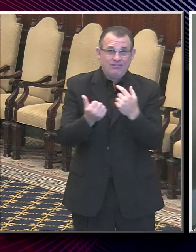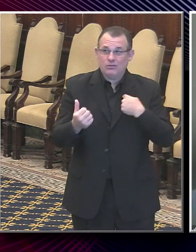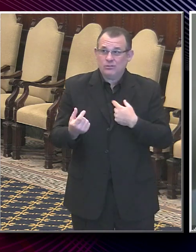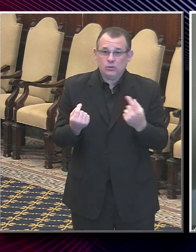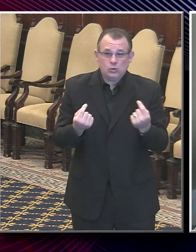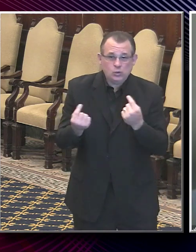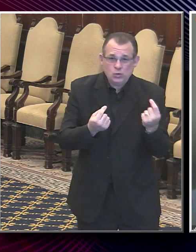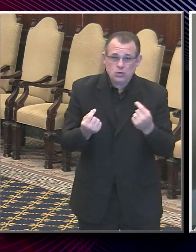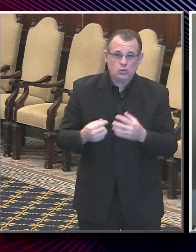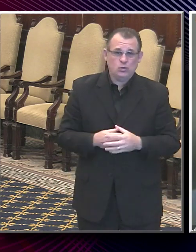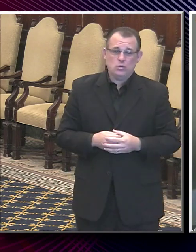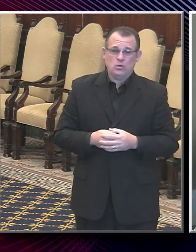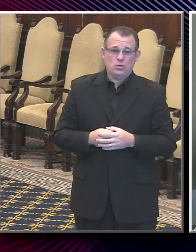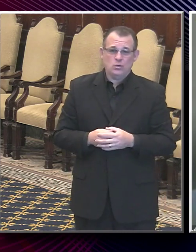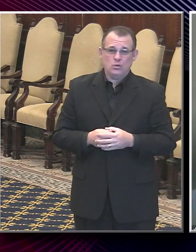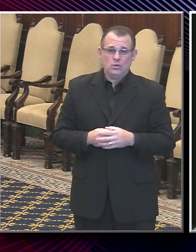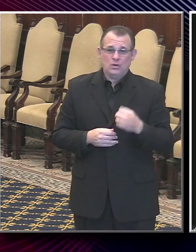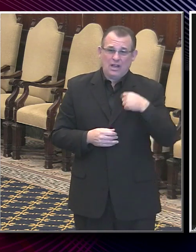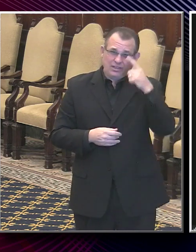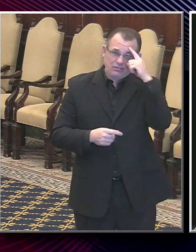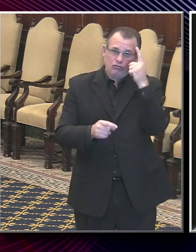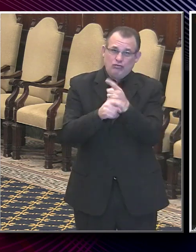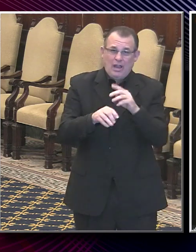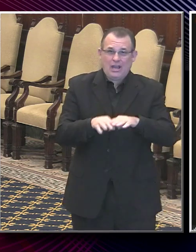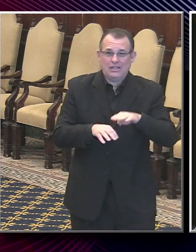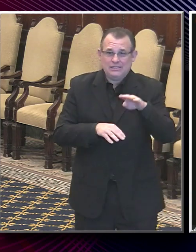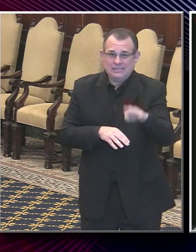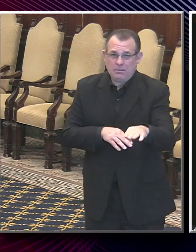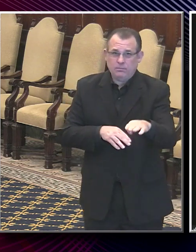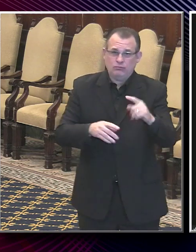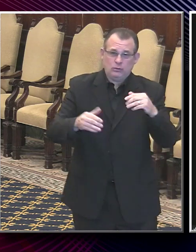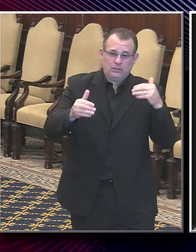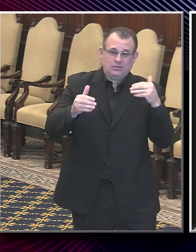it, but I do think this is the right step. Are you going to